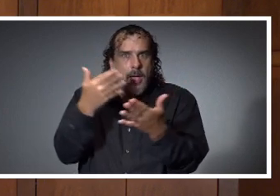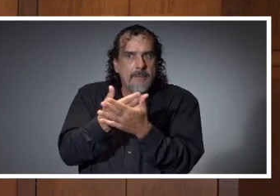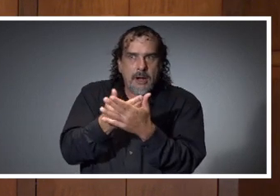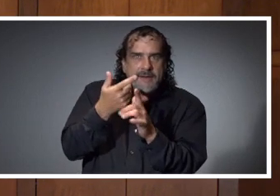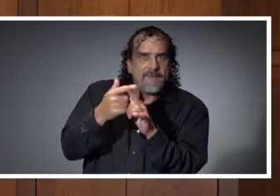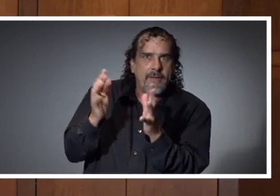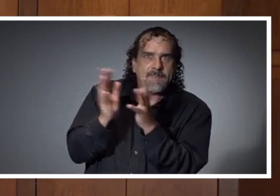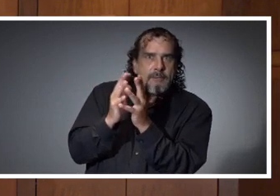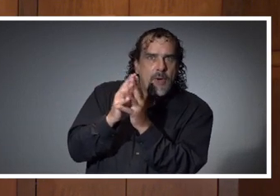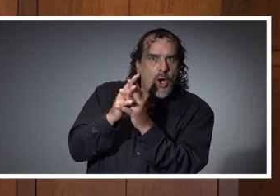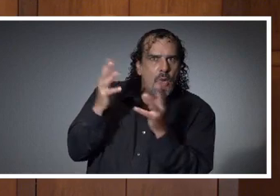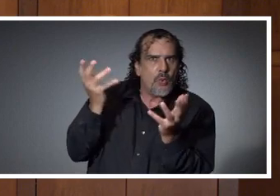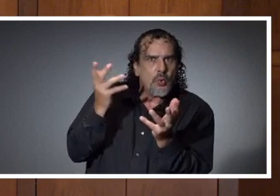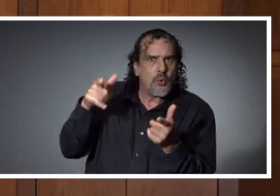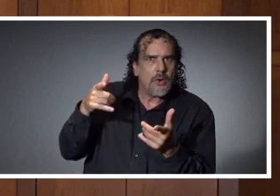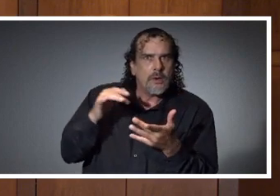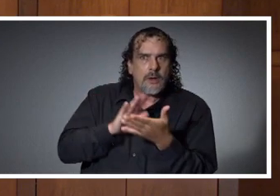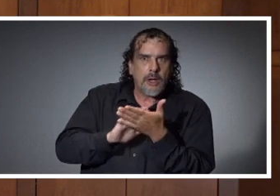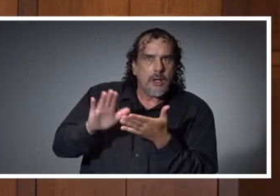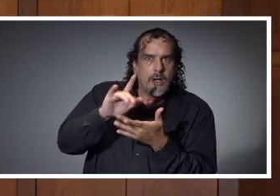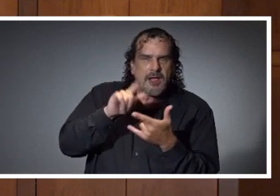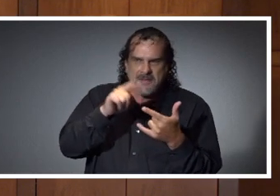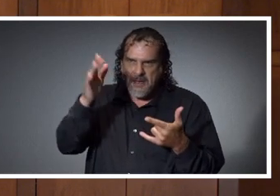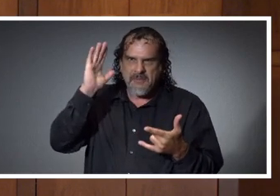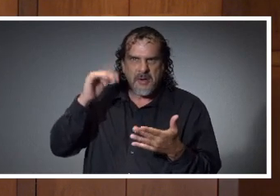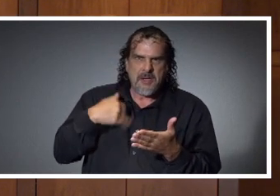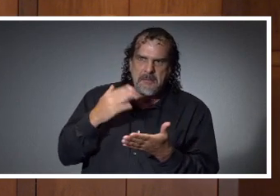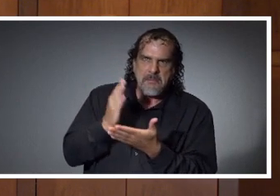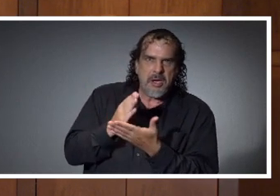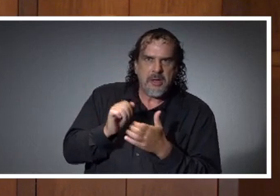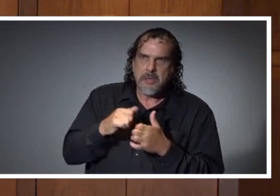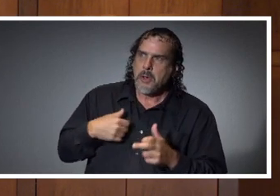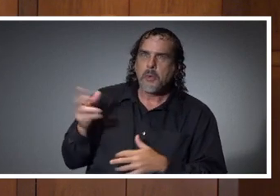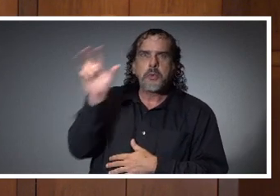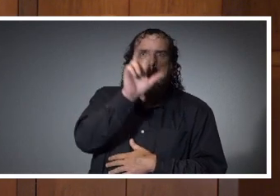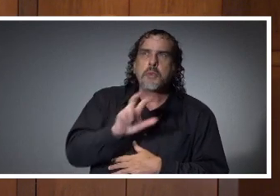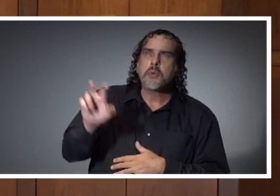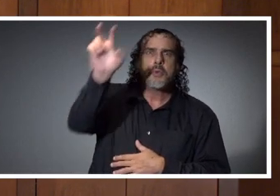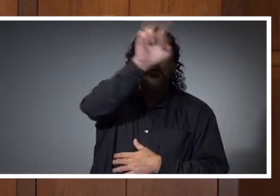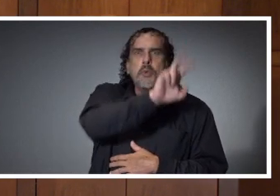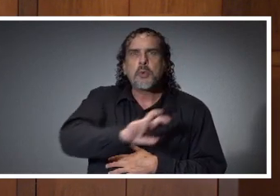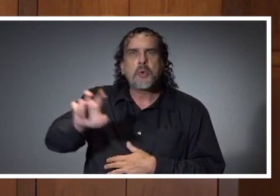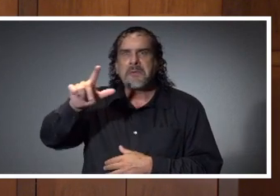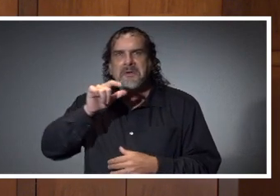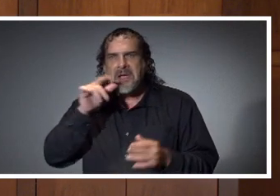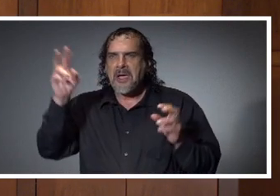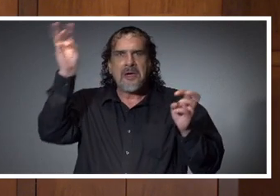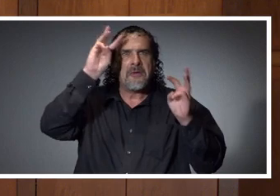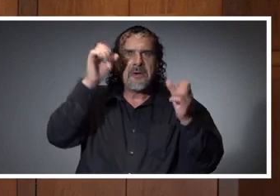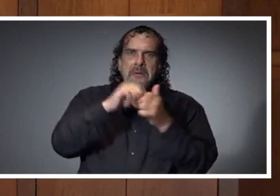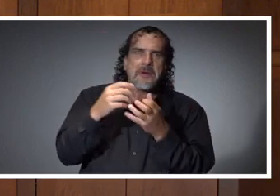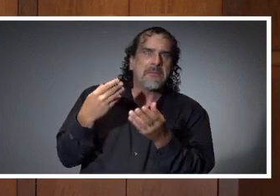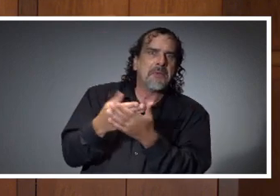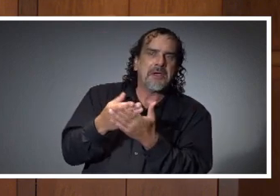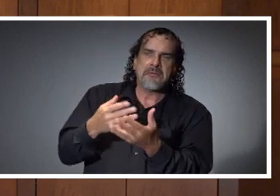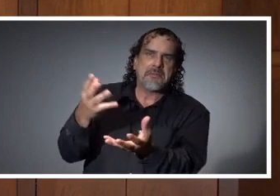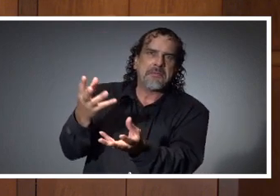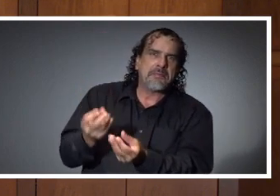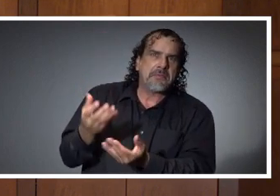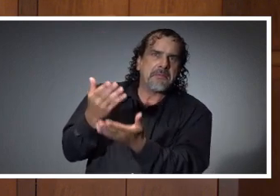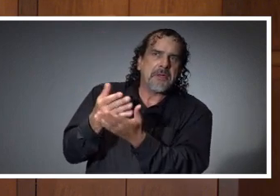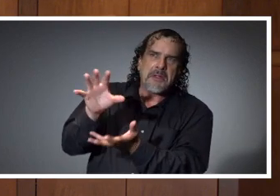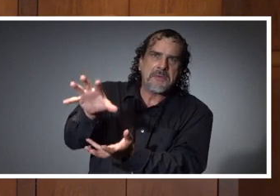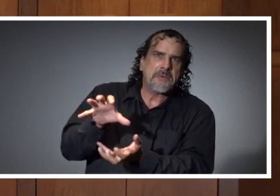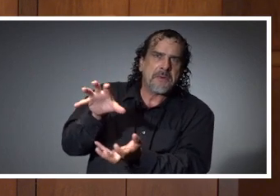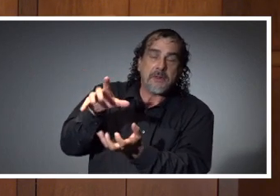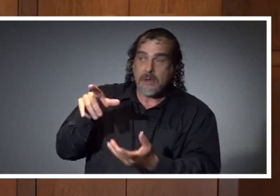programs are used to operating on budgets where they can travel, they can go places they don't have to worry too much about because they bring in so much. Are